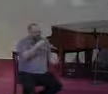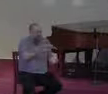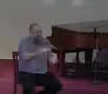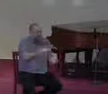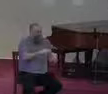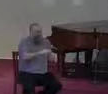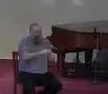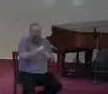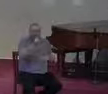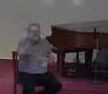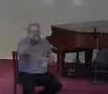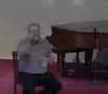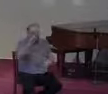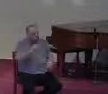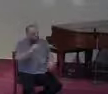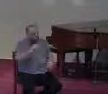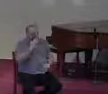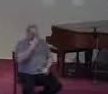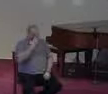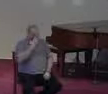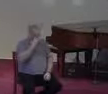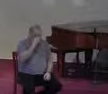But he is.